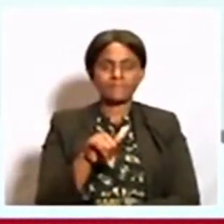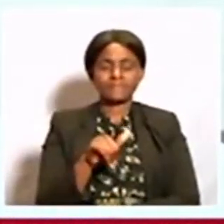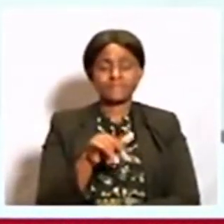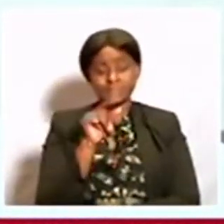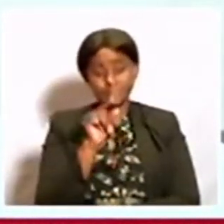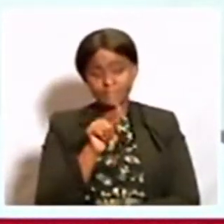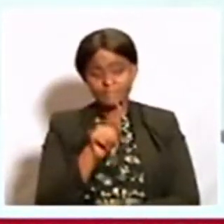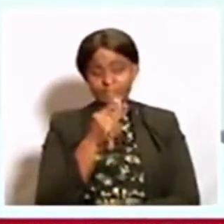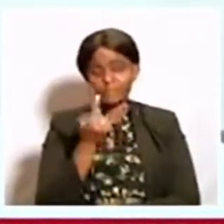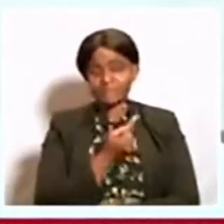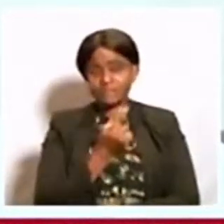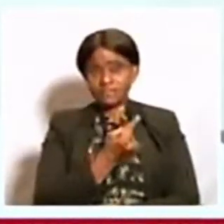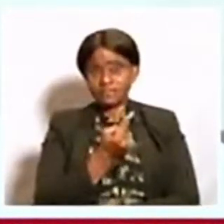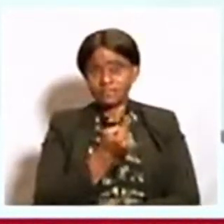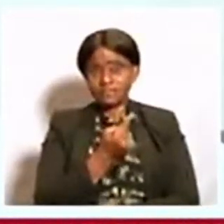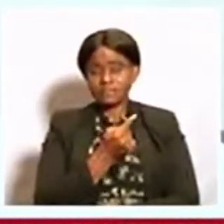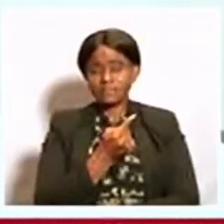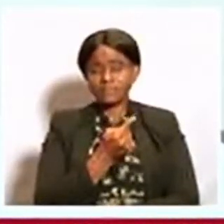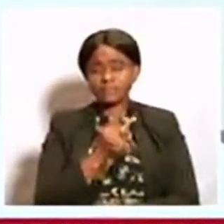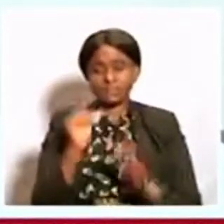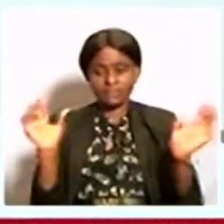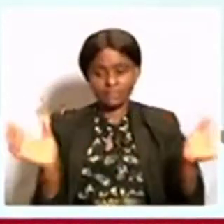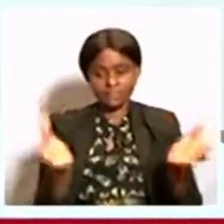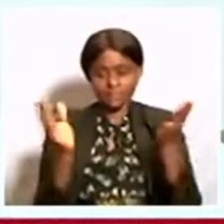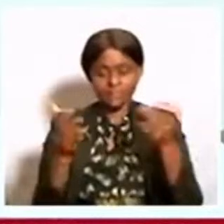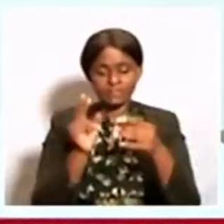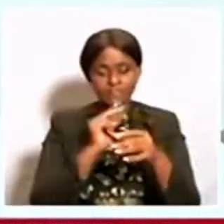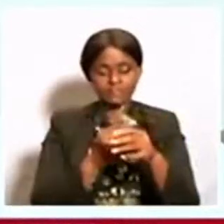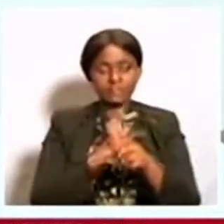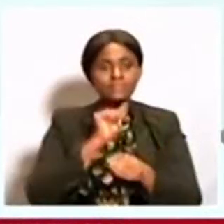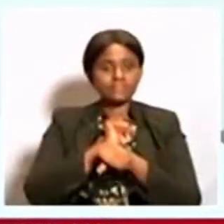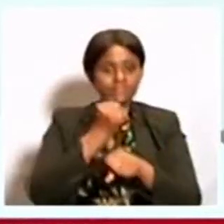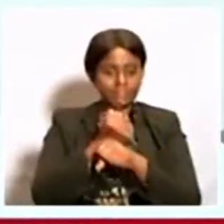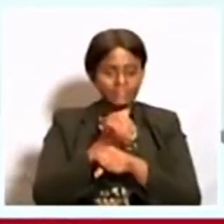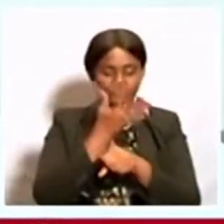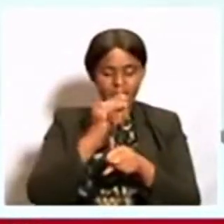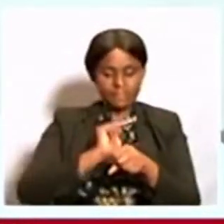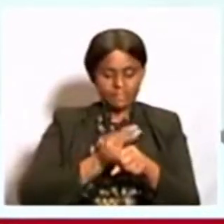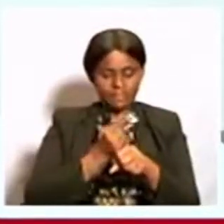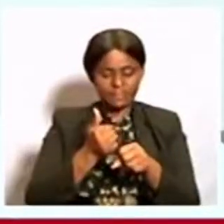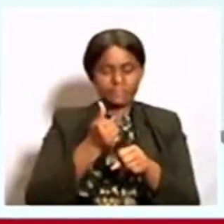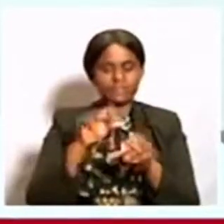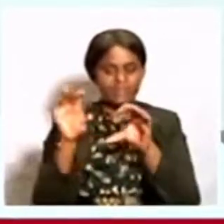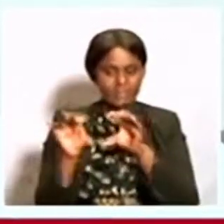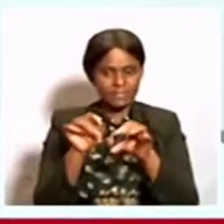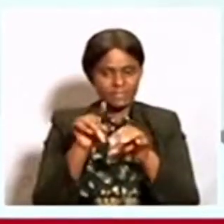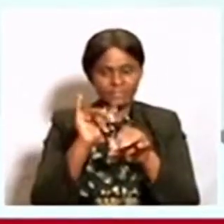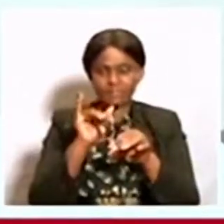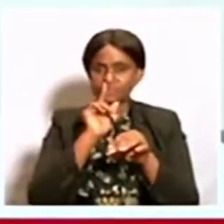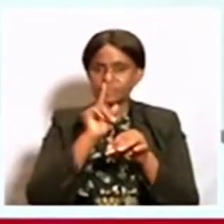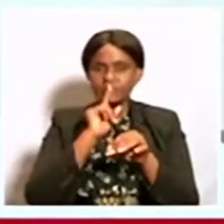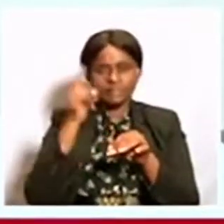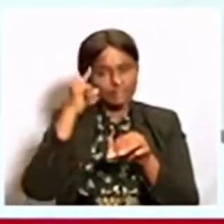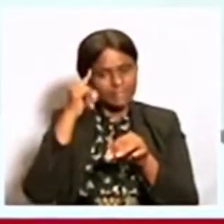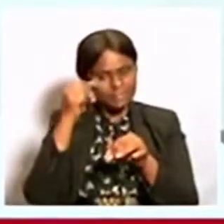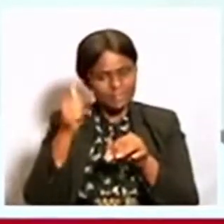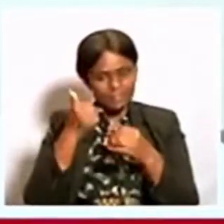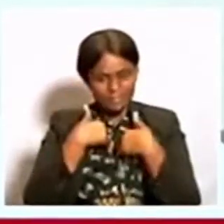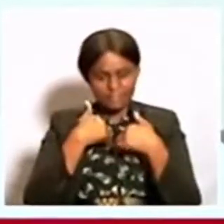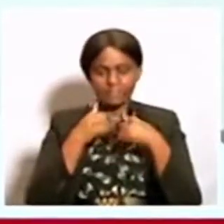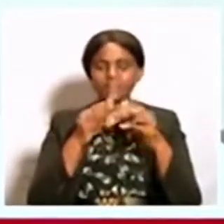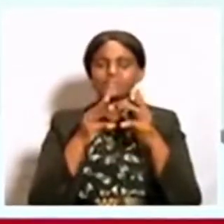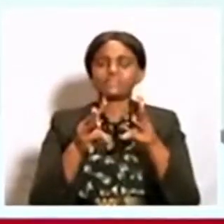That alone should, encourage us to work hard, and we should know that actually the government has a